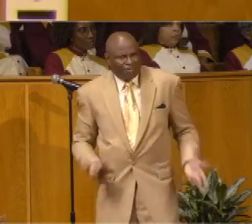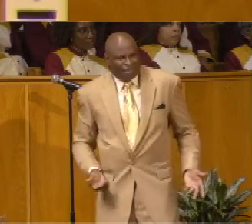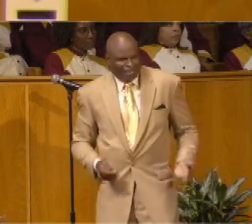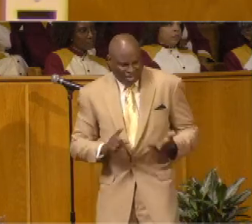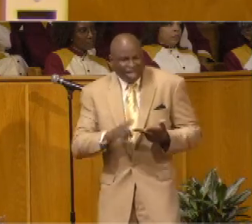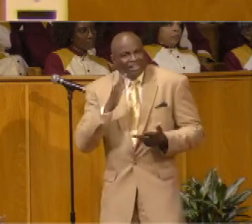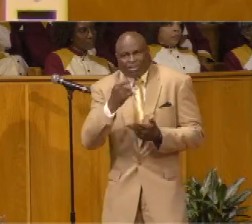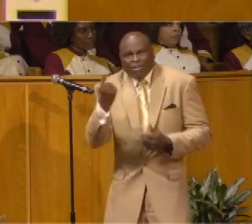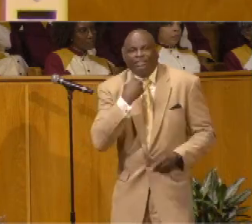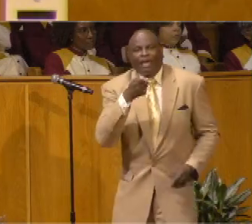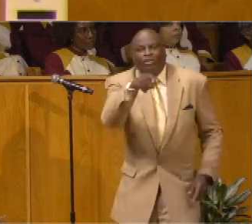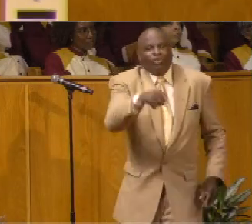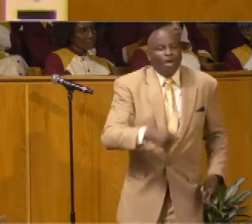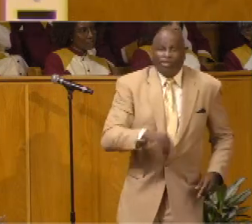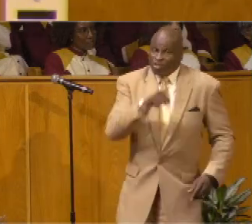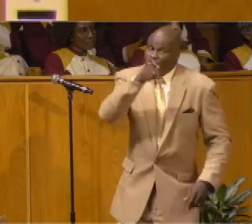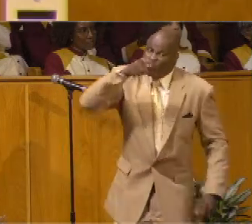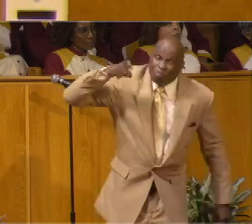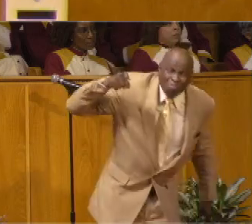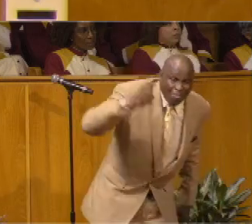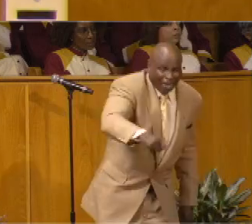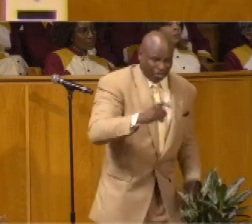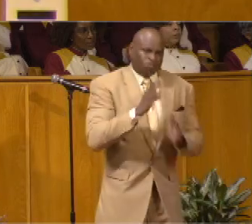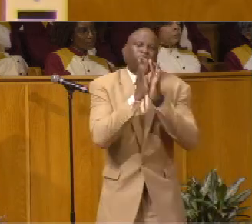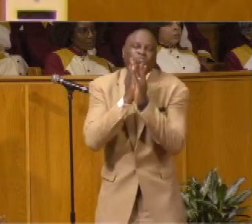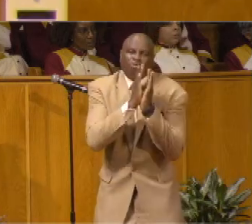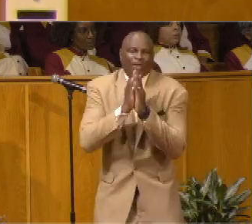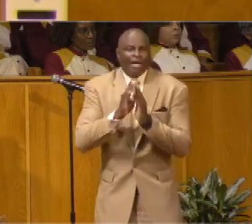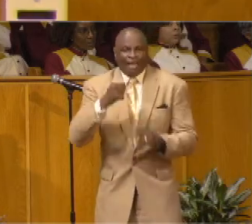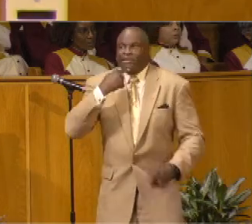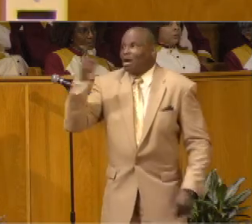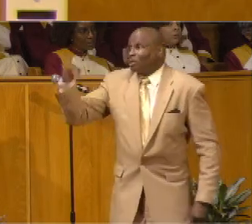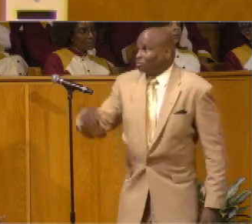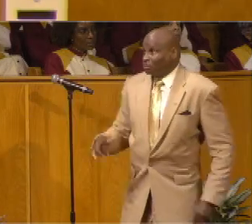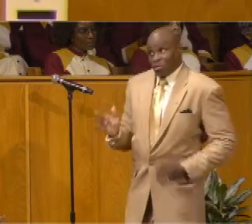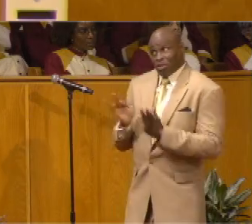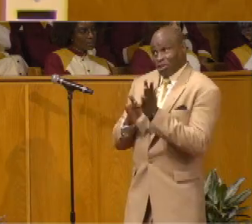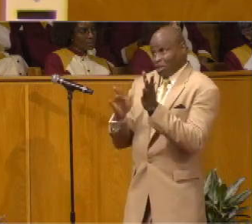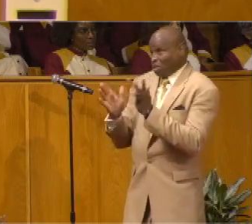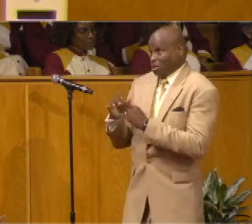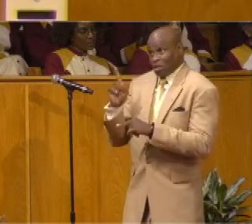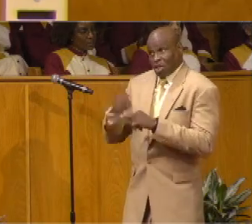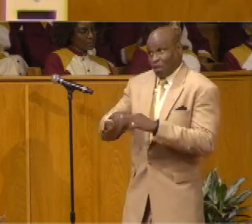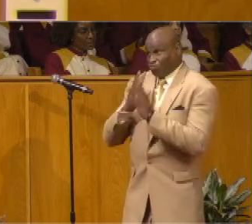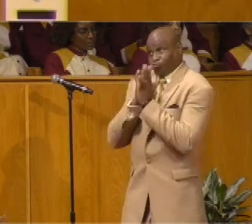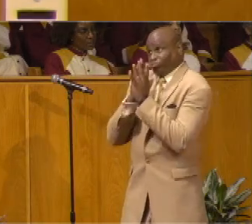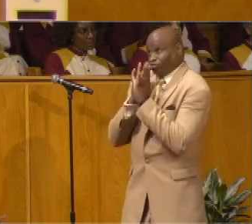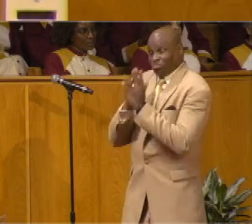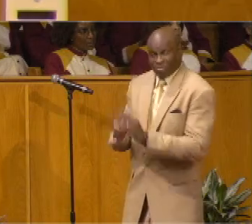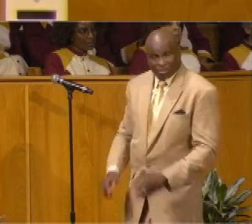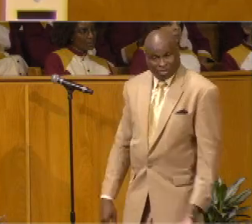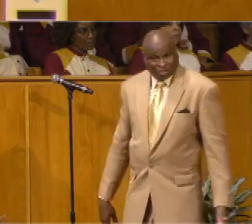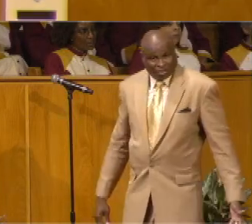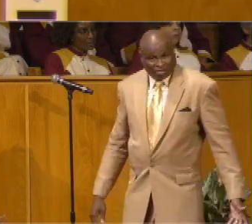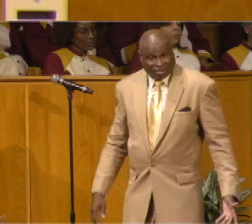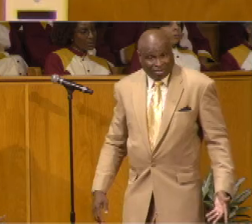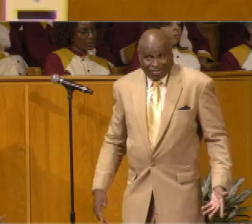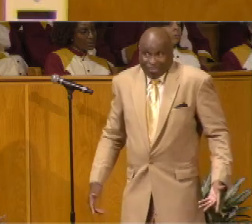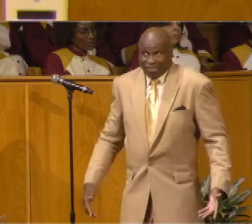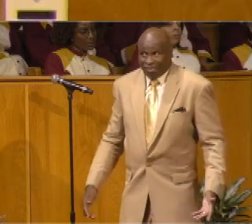Whenever somebody tells you that you have to talk in tongues, remind them Jesus never did.